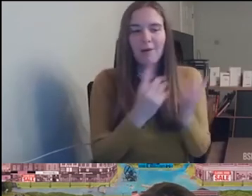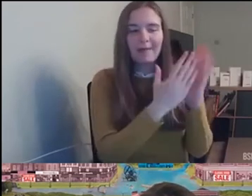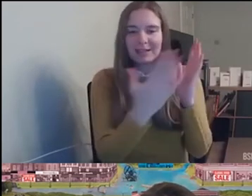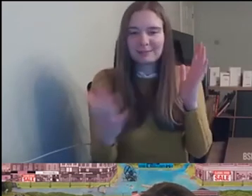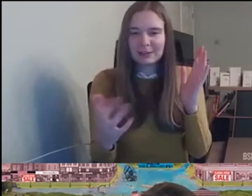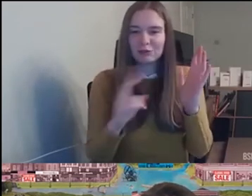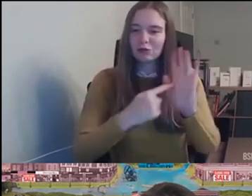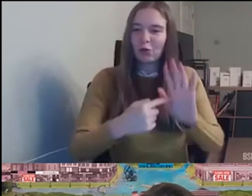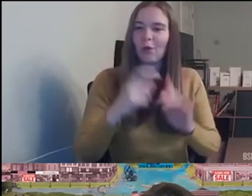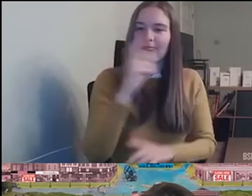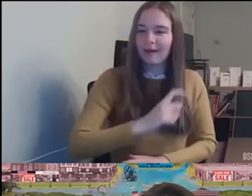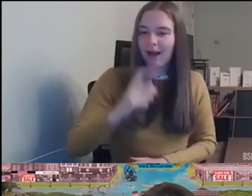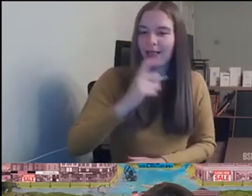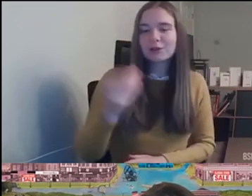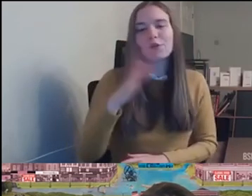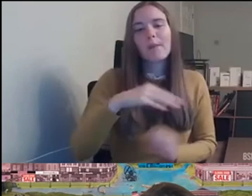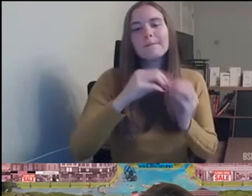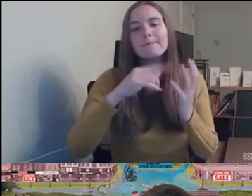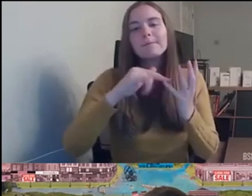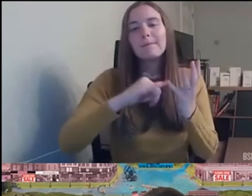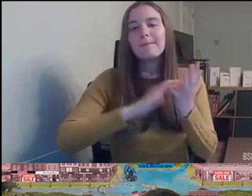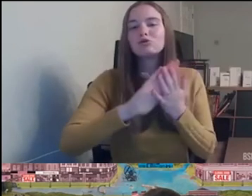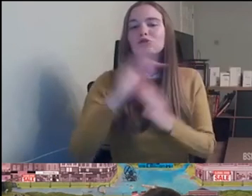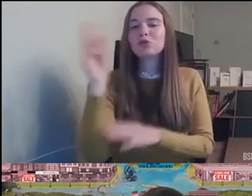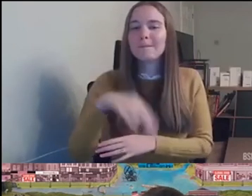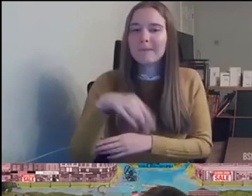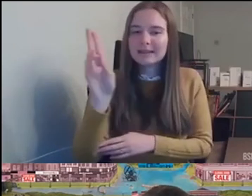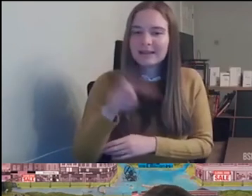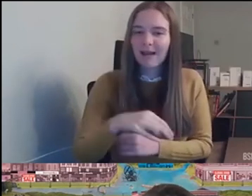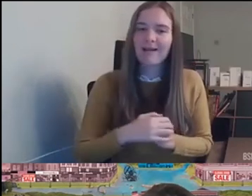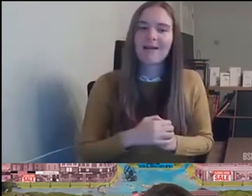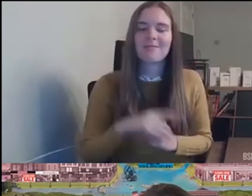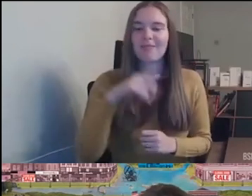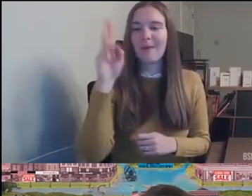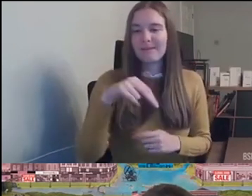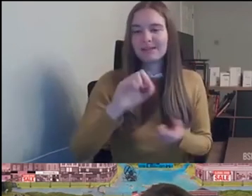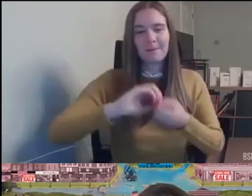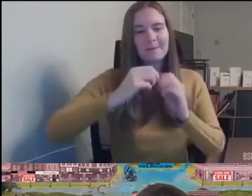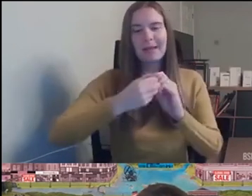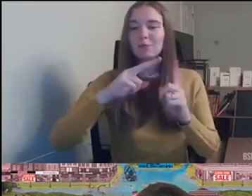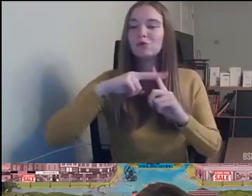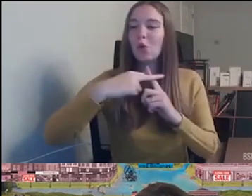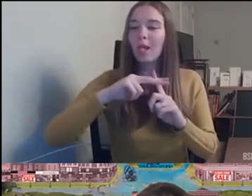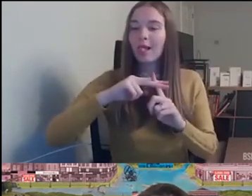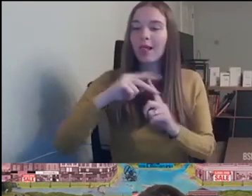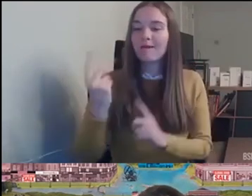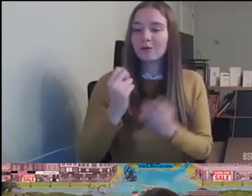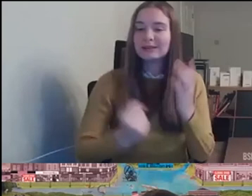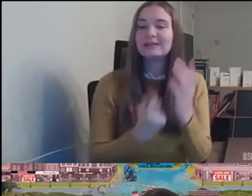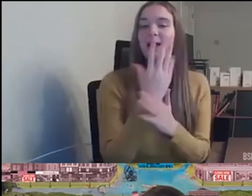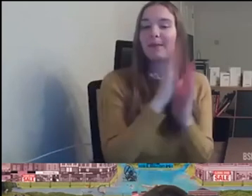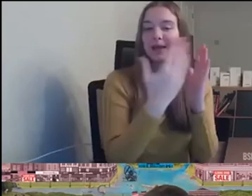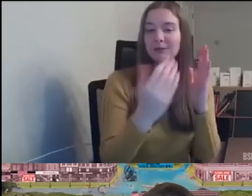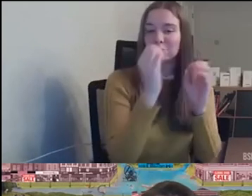from the Bosch painting. Um, and the painting really did become a like tool for us, um, in both developing the exhibition concept, but also